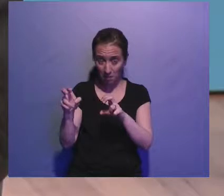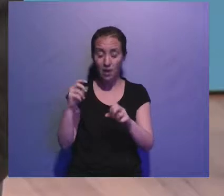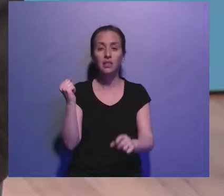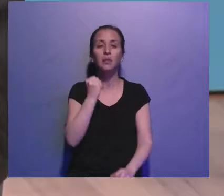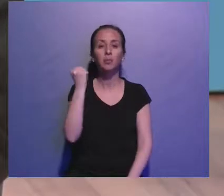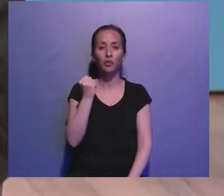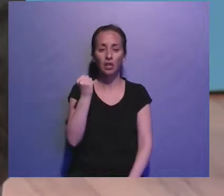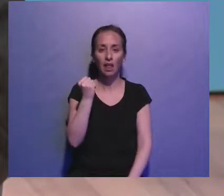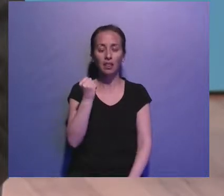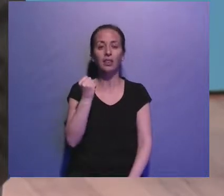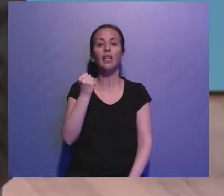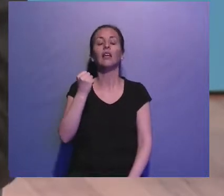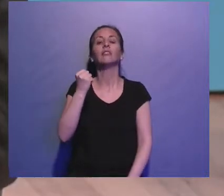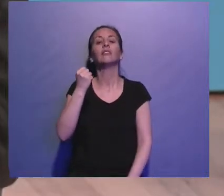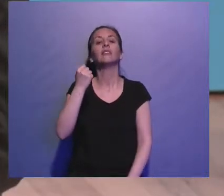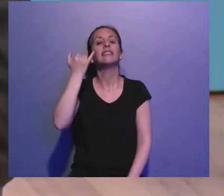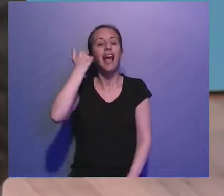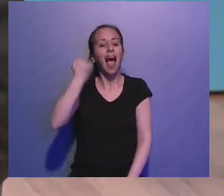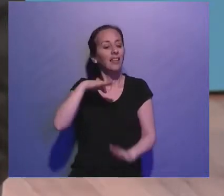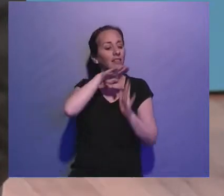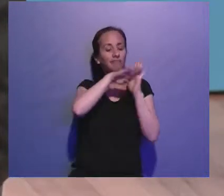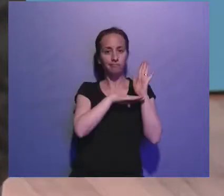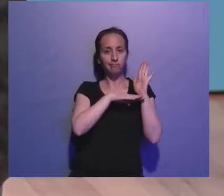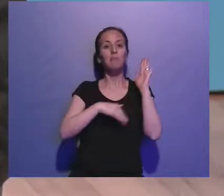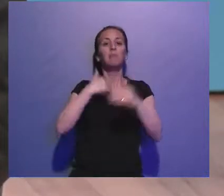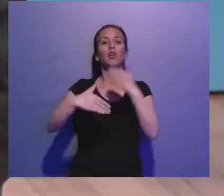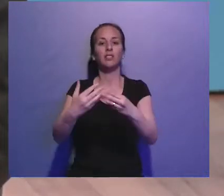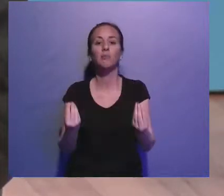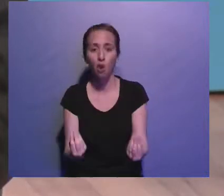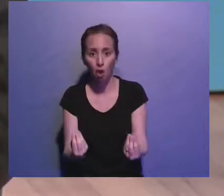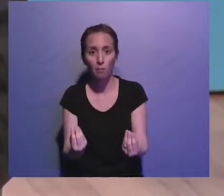So it is very important to highlight that we have